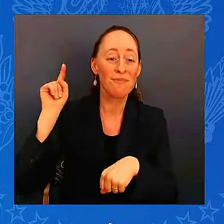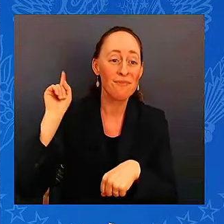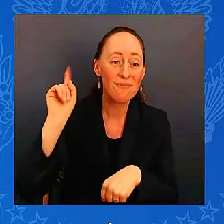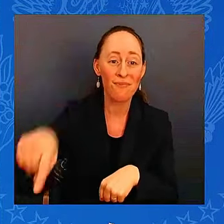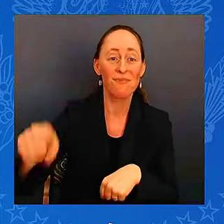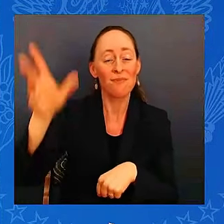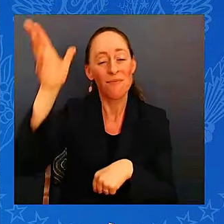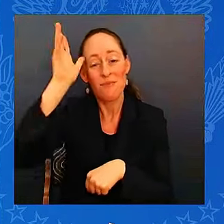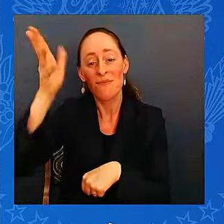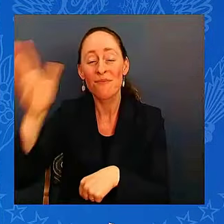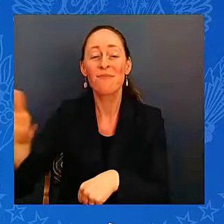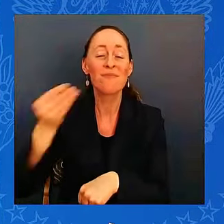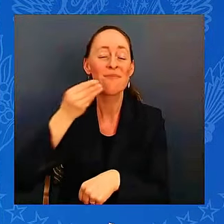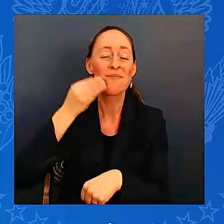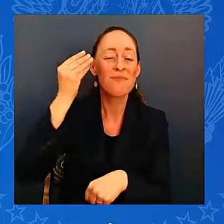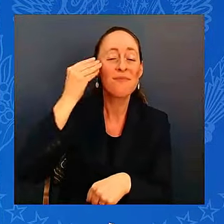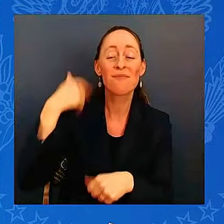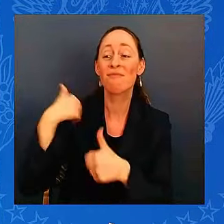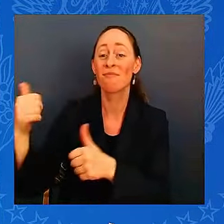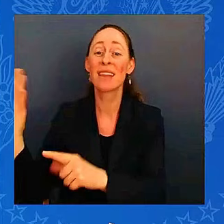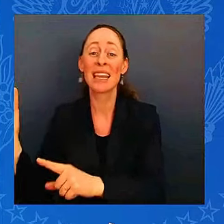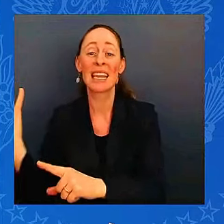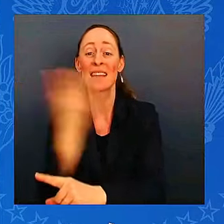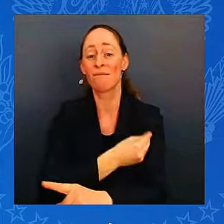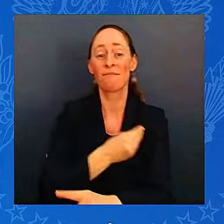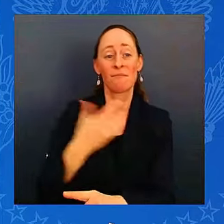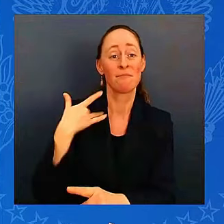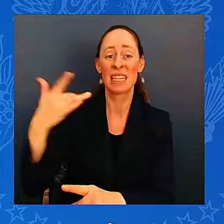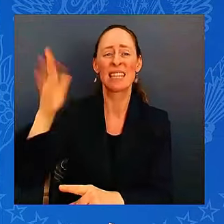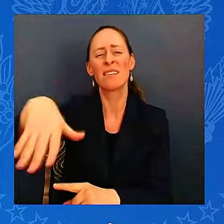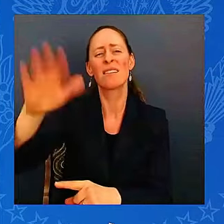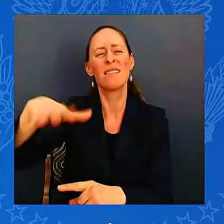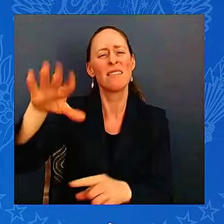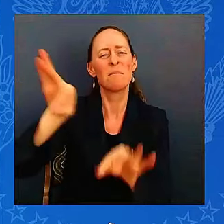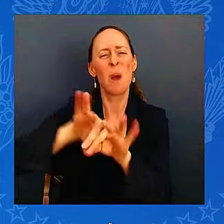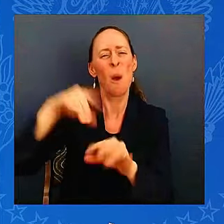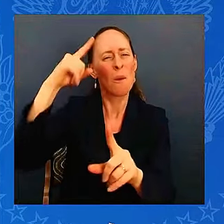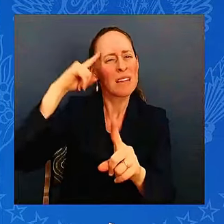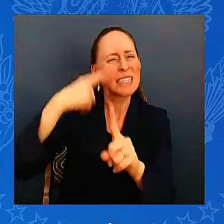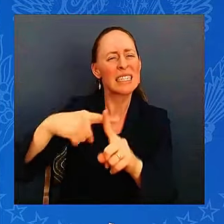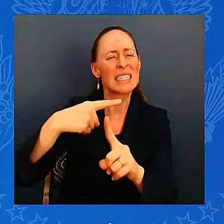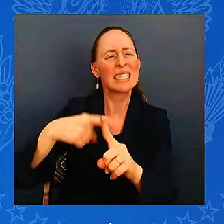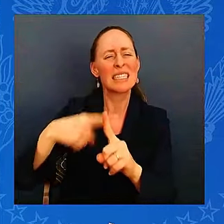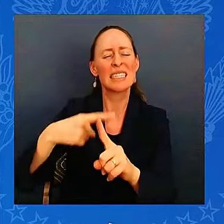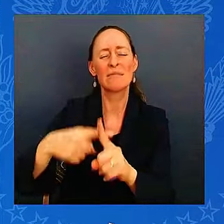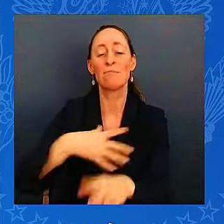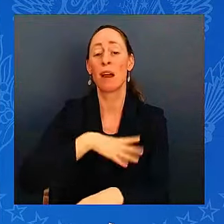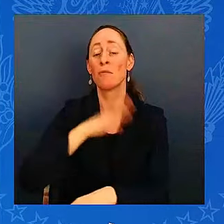keep the faith. My grandmother would, no, Joey, spread it. Let's spread the faith.